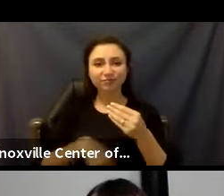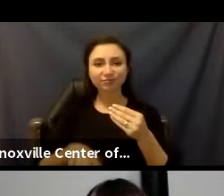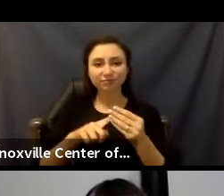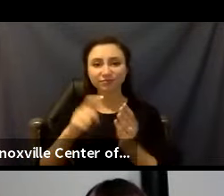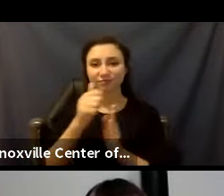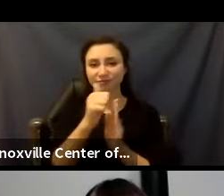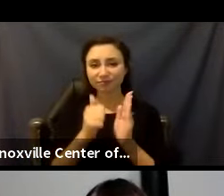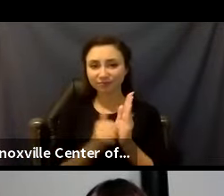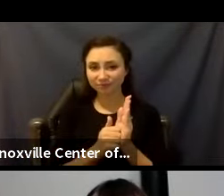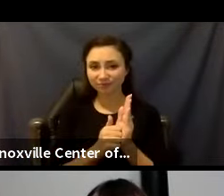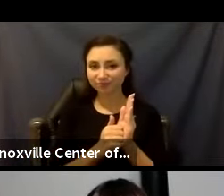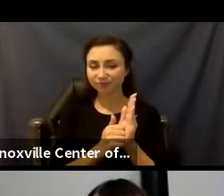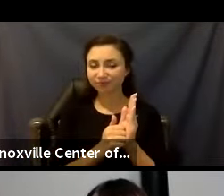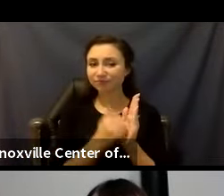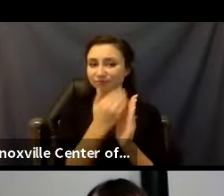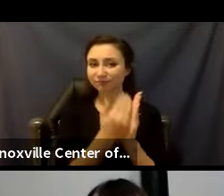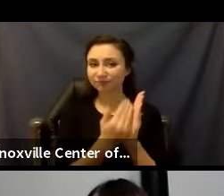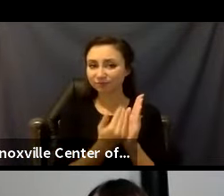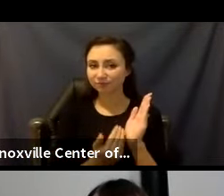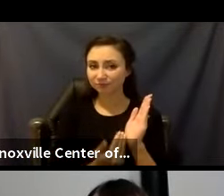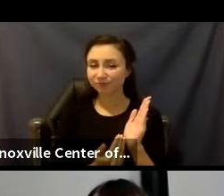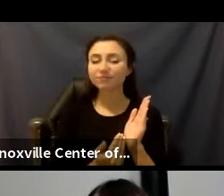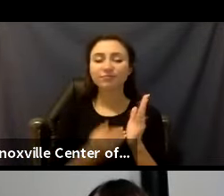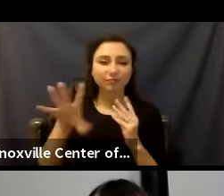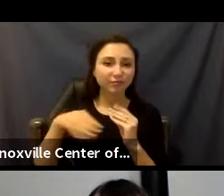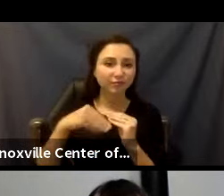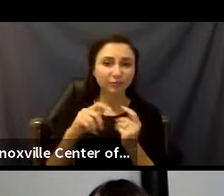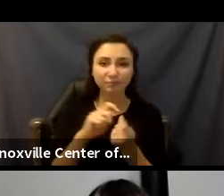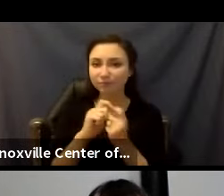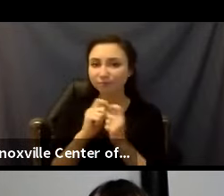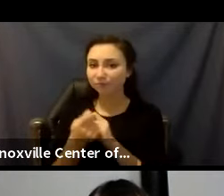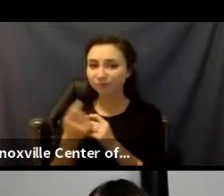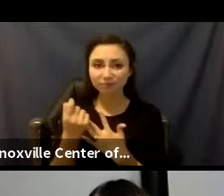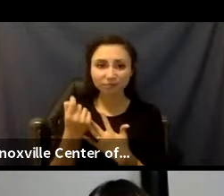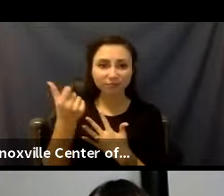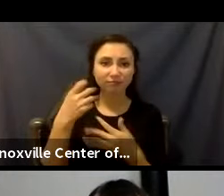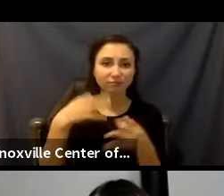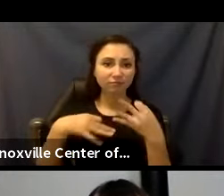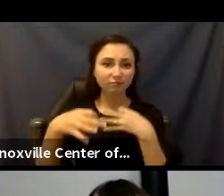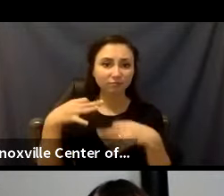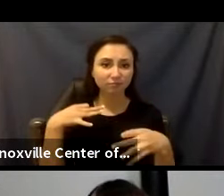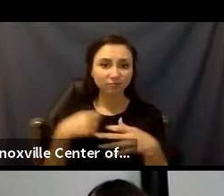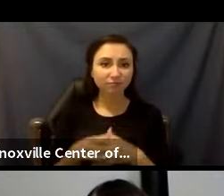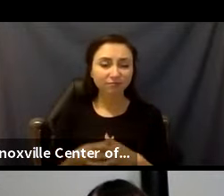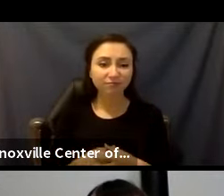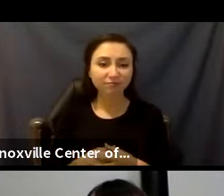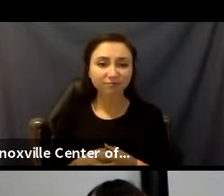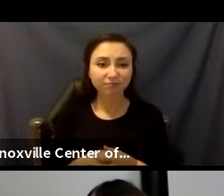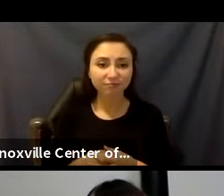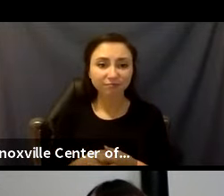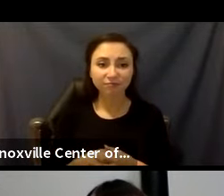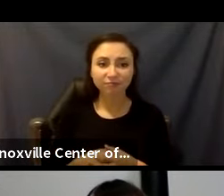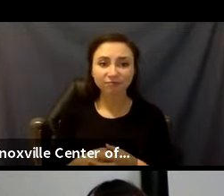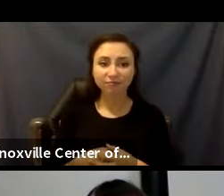items this evening? Additions, corrections, deletions, substitutions?